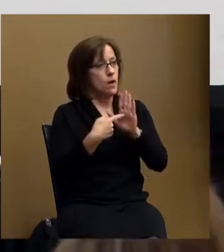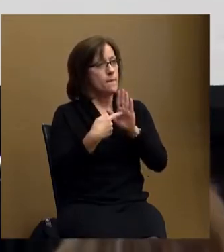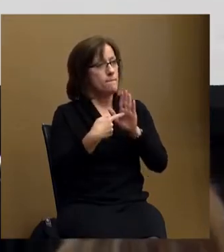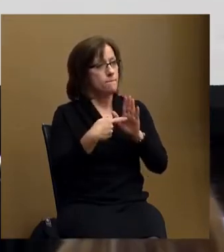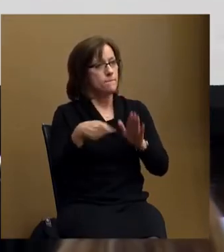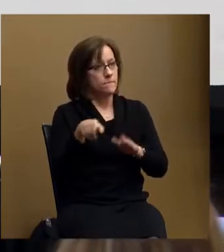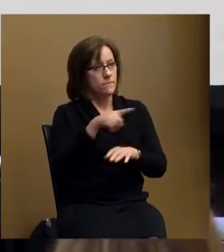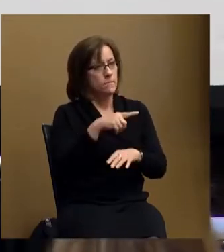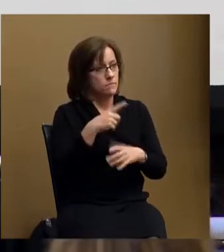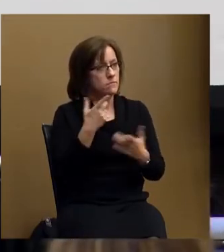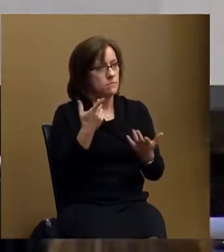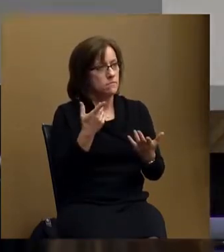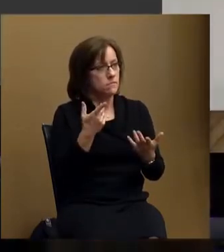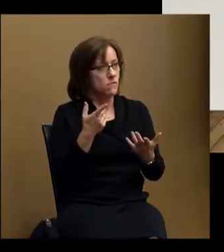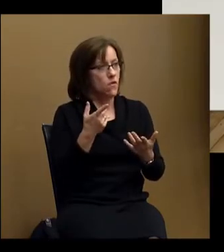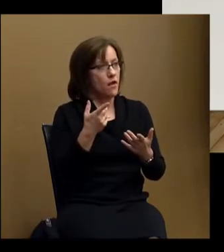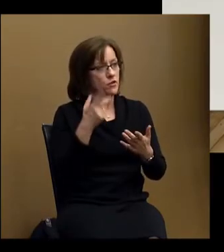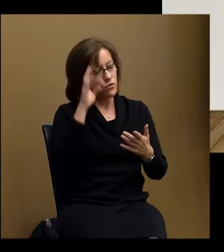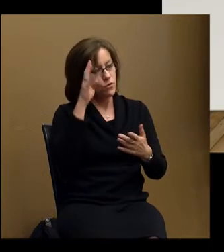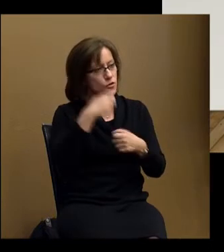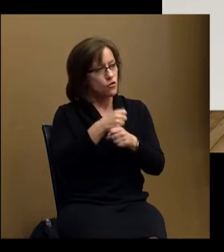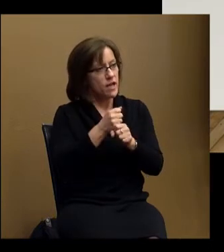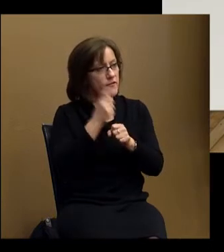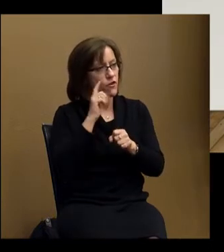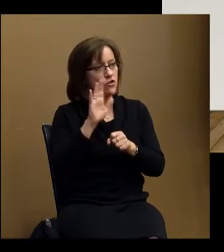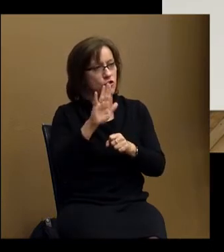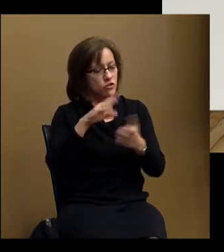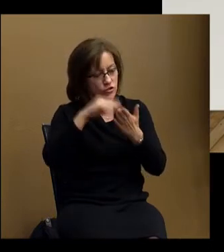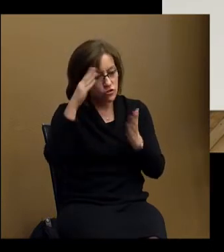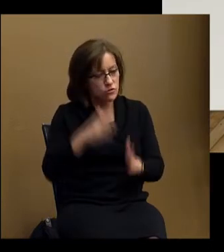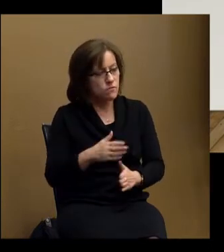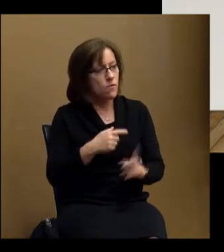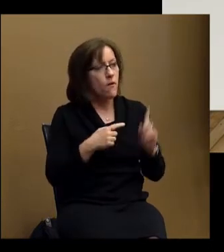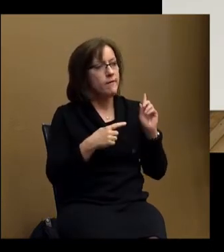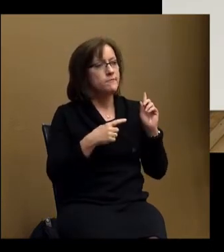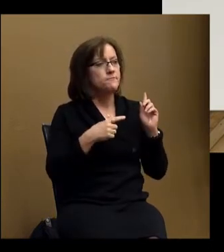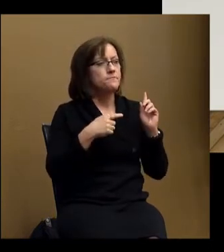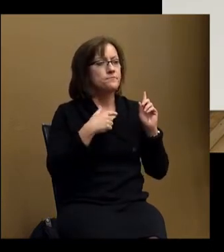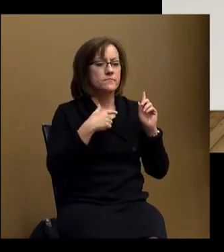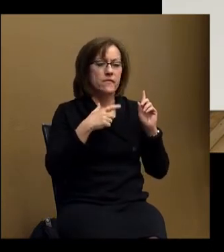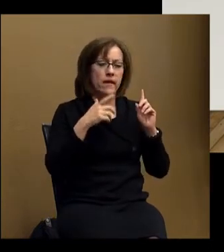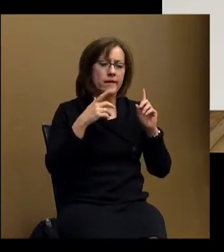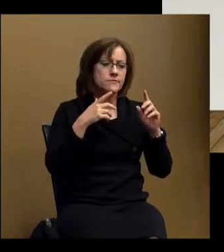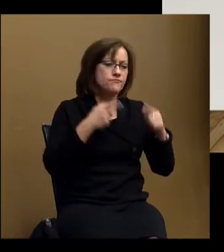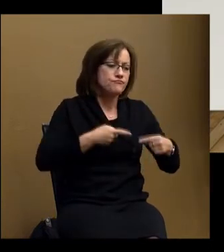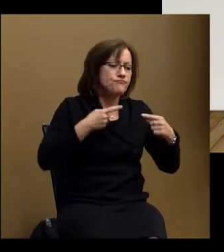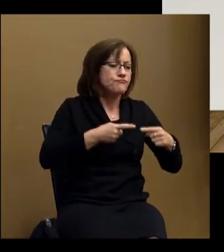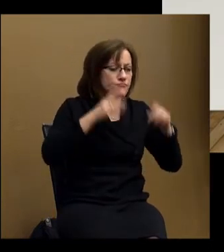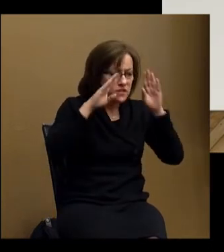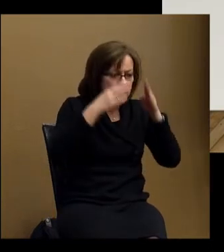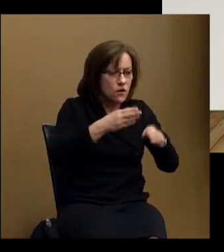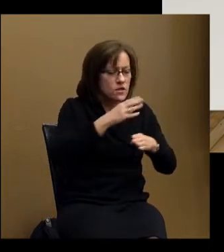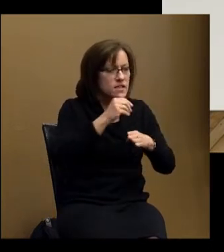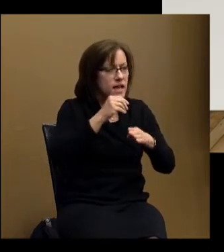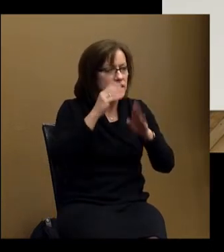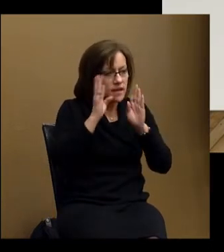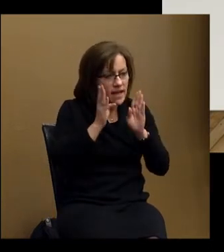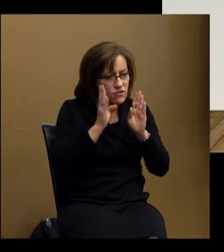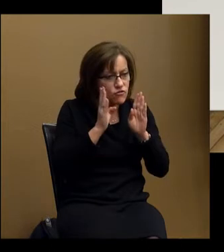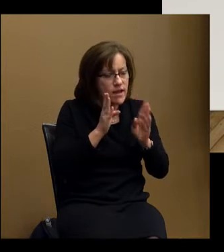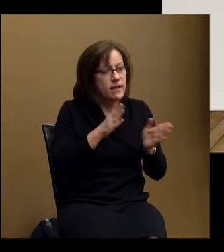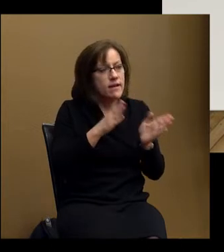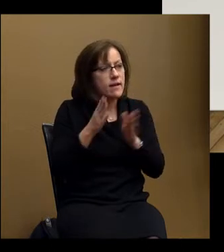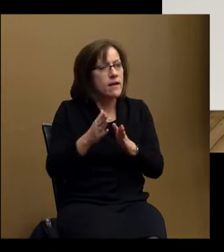you can read this, it says, I have trouble focusing and concentrating. I chew on